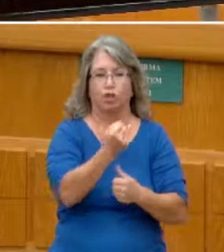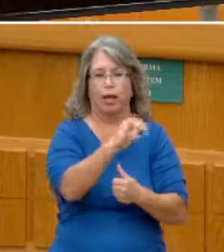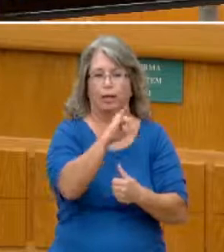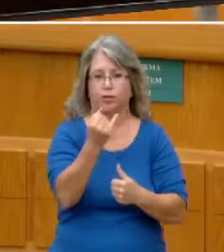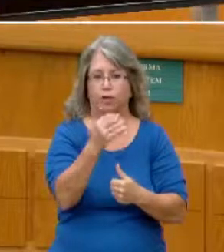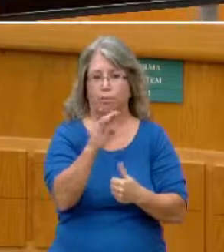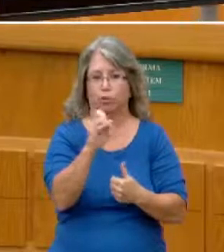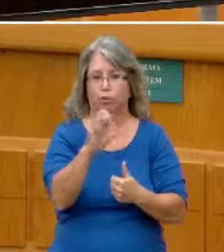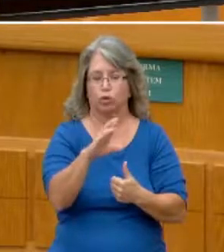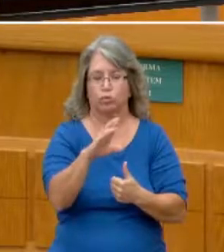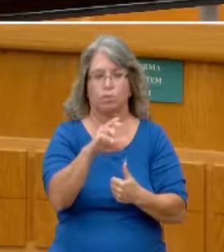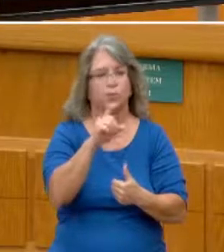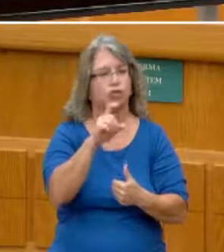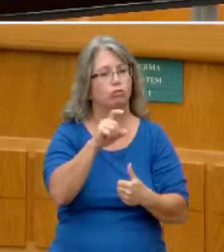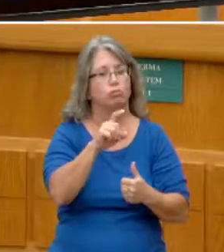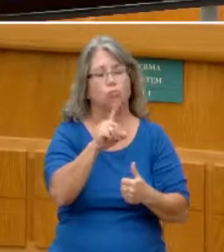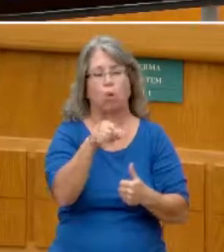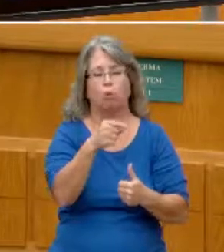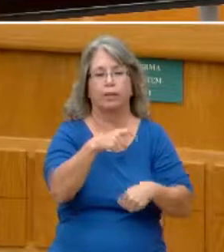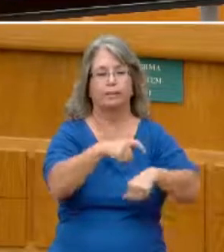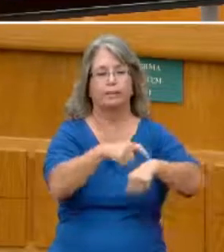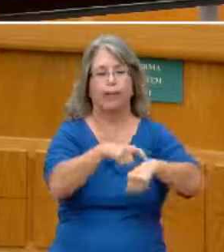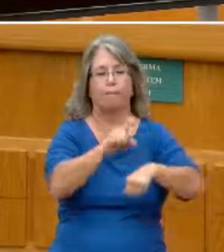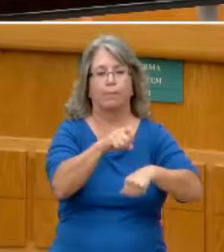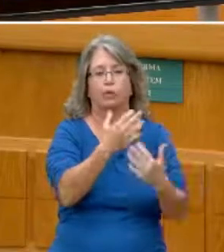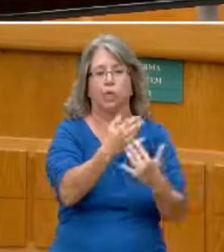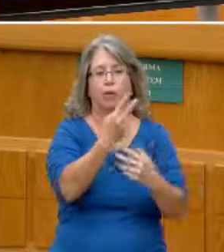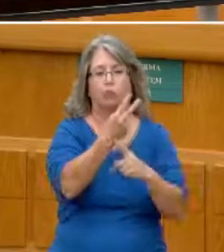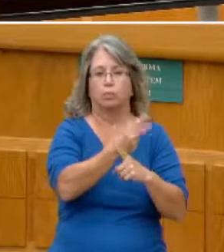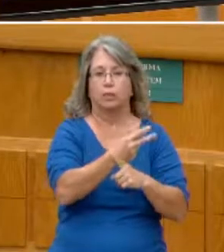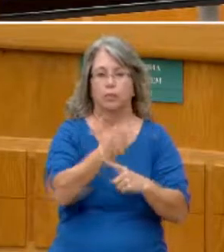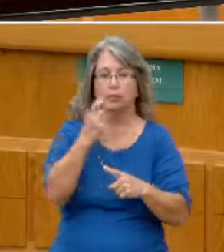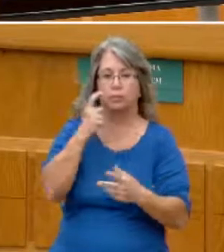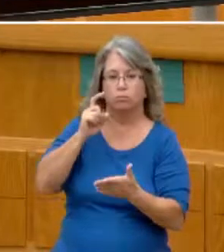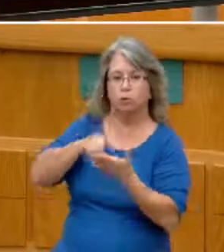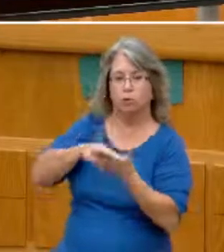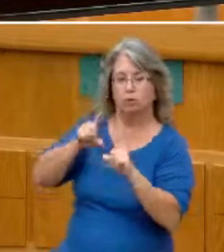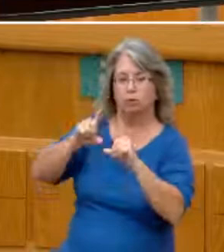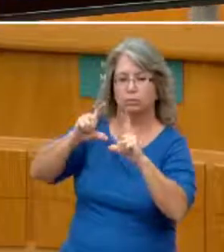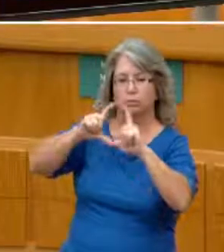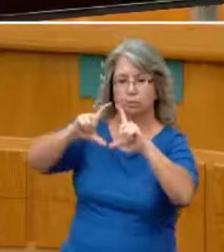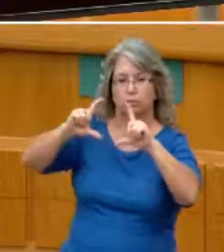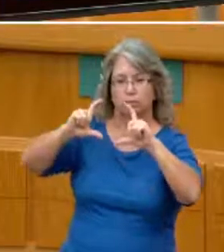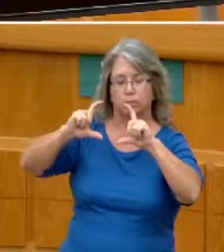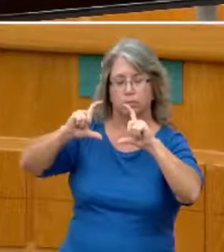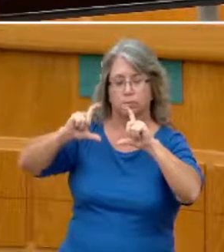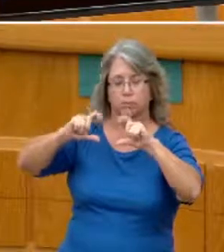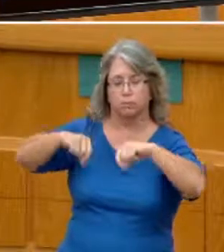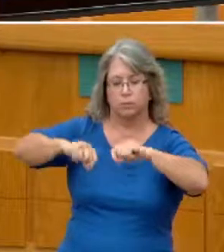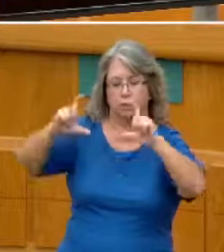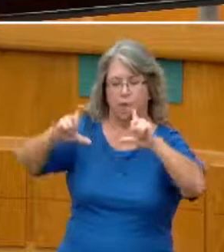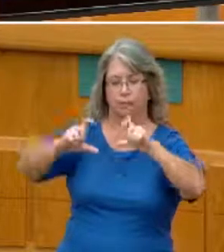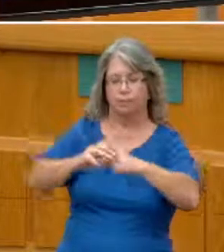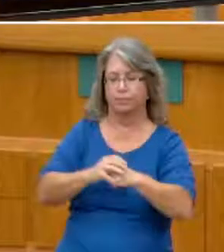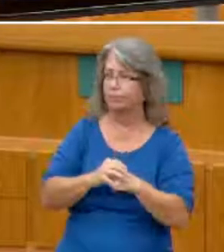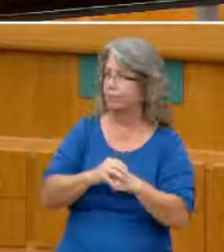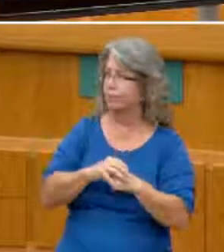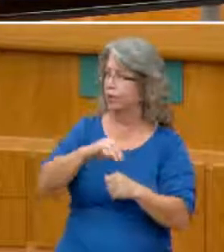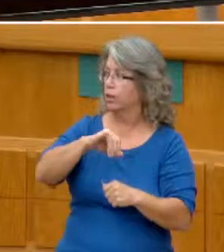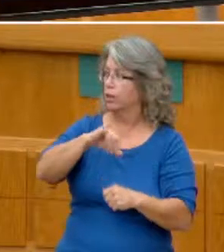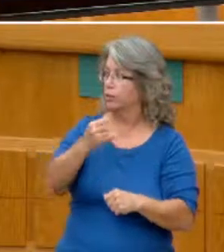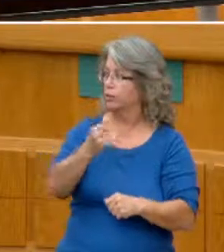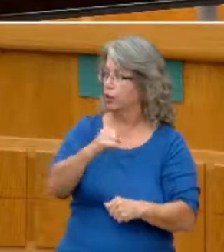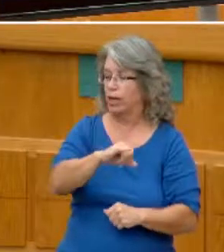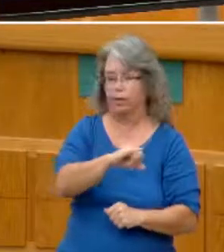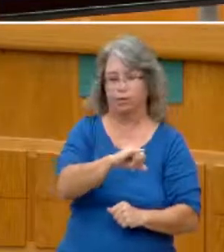2 months after your first dose, you can get your booster. And so if you look at this slide, the J&J is at the bottom. If you need a booster,